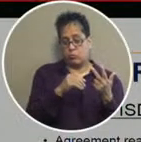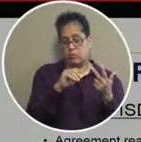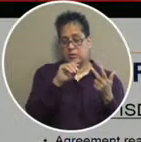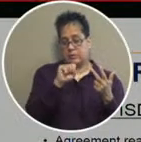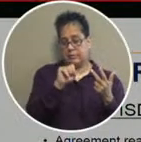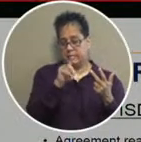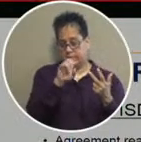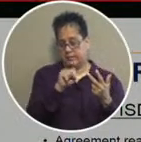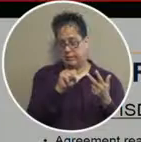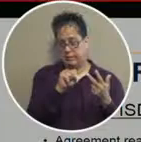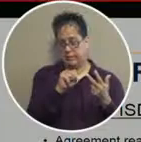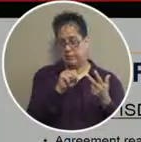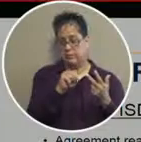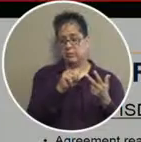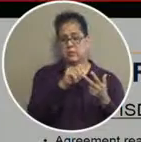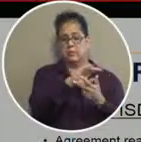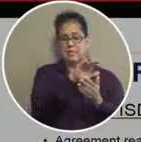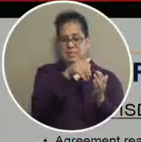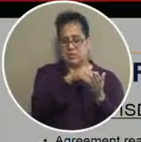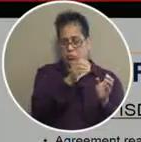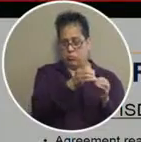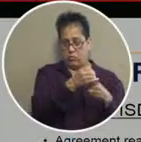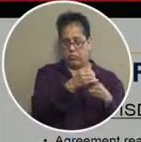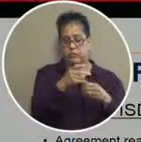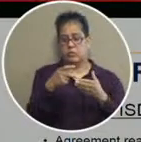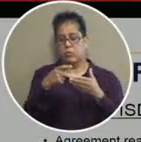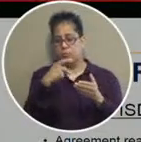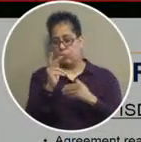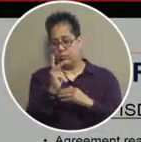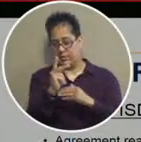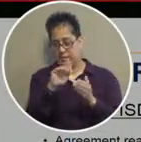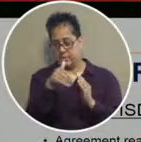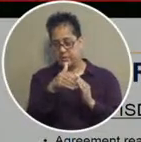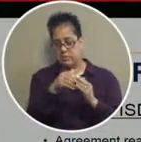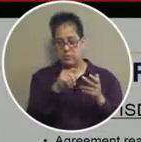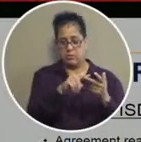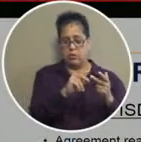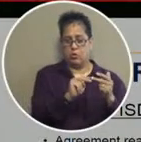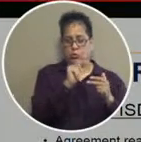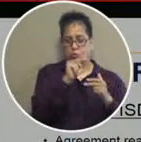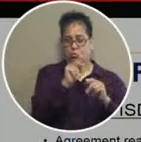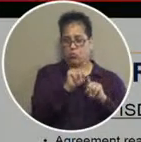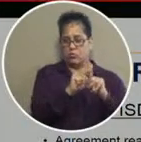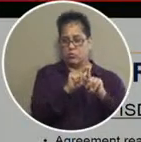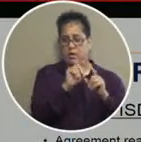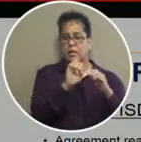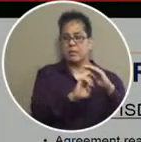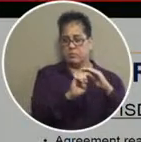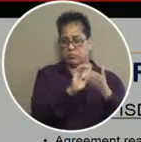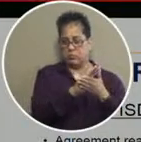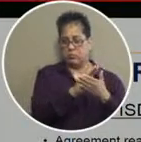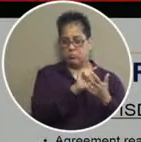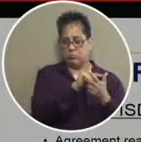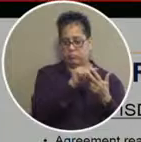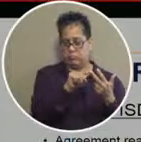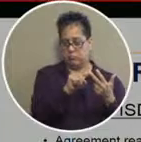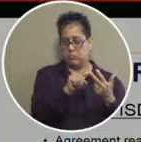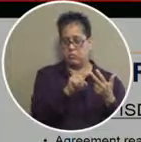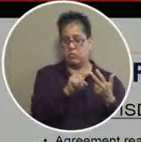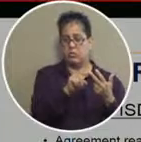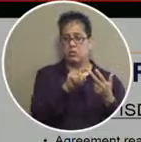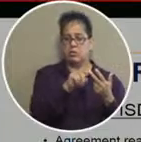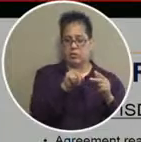available. Their central office, their pre-K center, and North Star Elementary. And again, they're